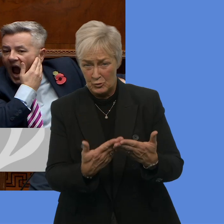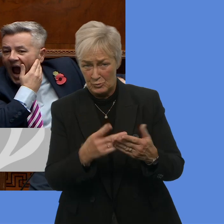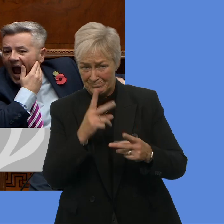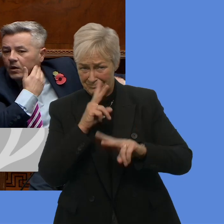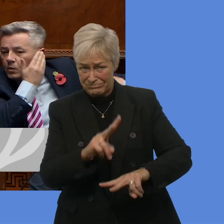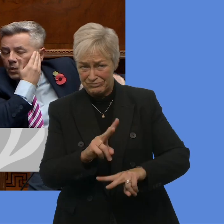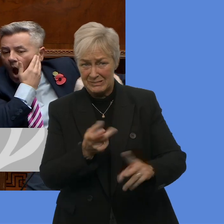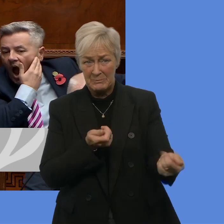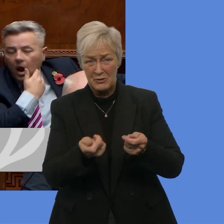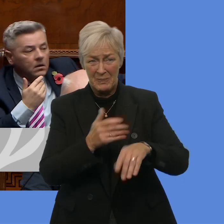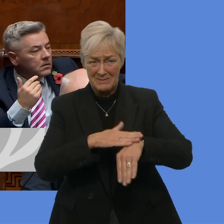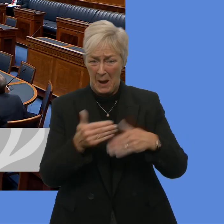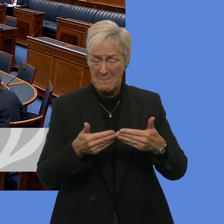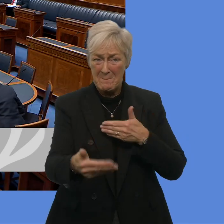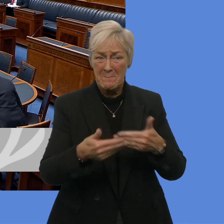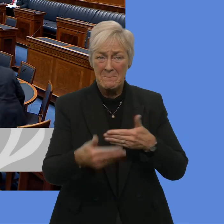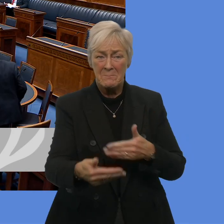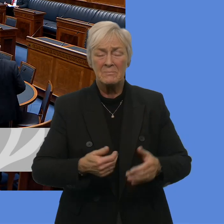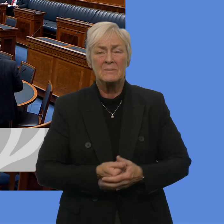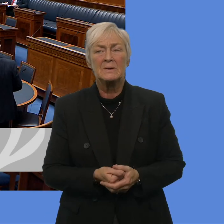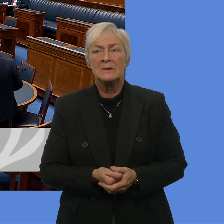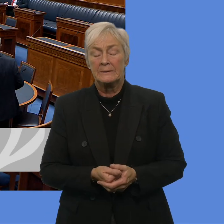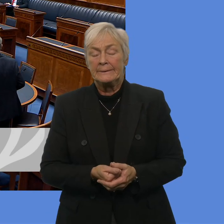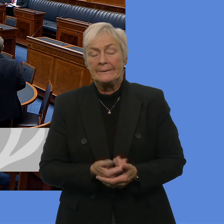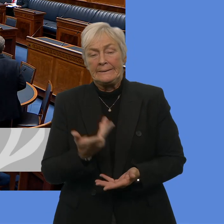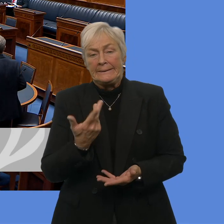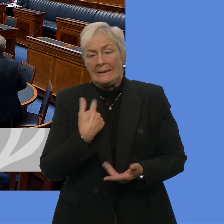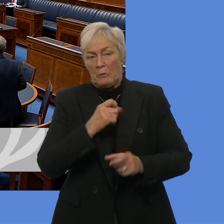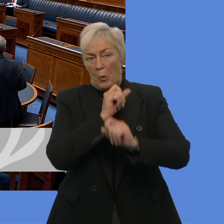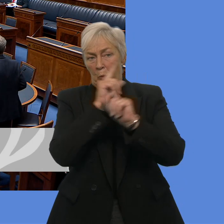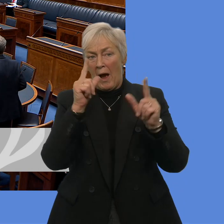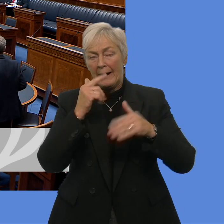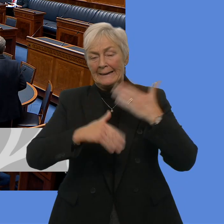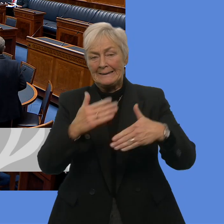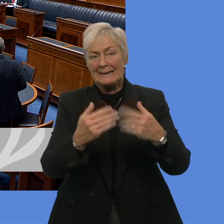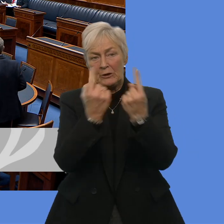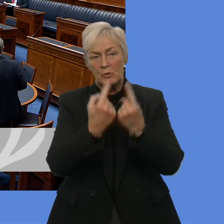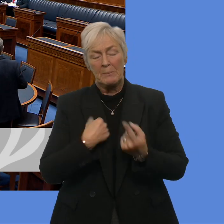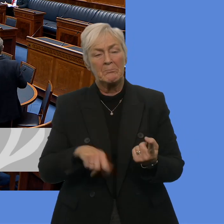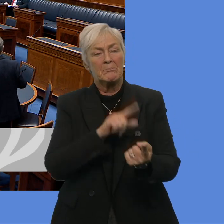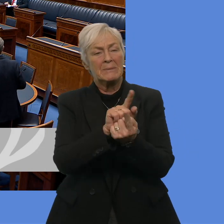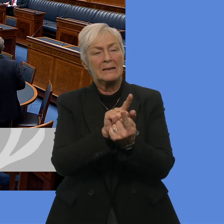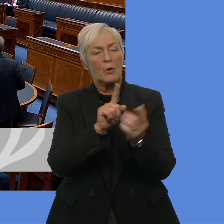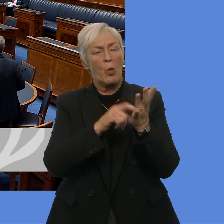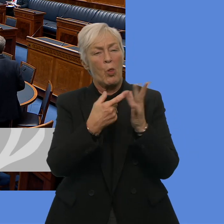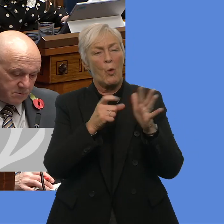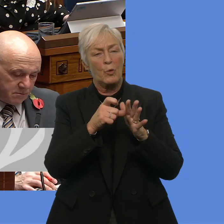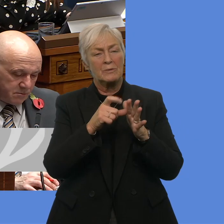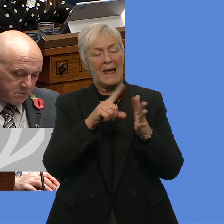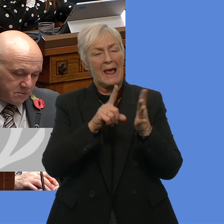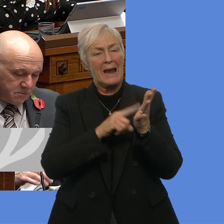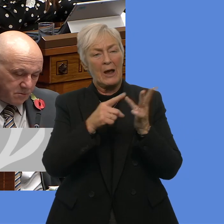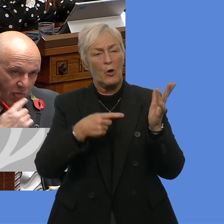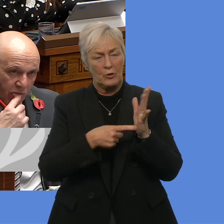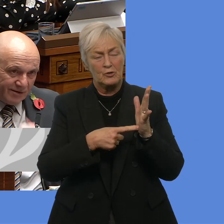administration of these and the timeliness? So I'm aware of this ongoing issue, and I'm meeting Lord Elliott, so the previous chair of the ERA committee is not going